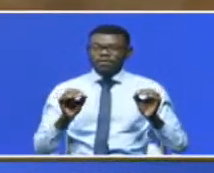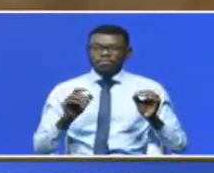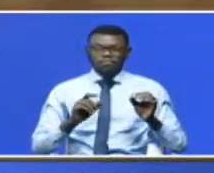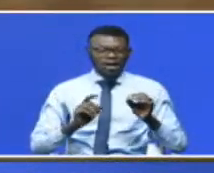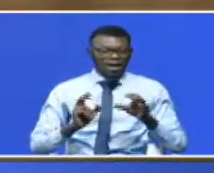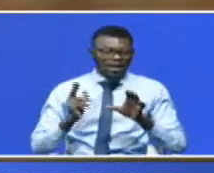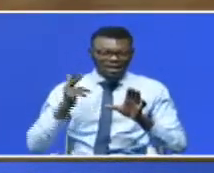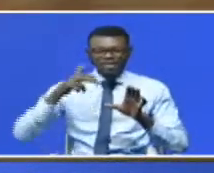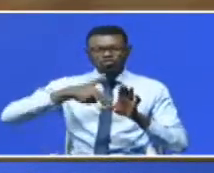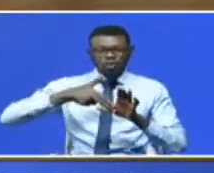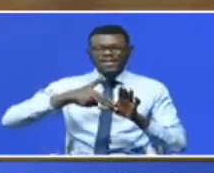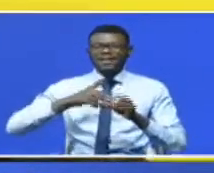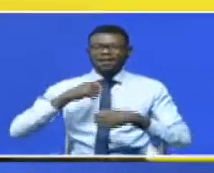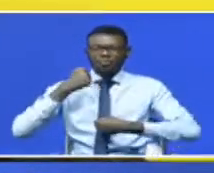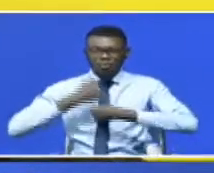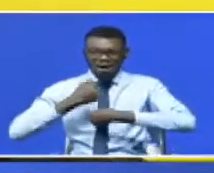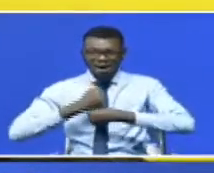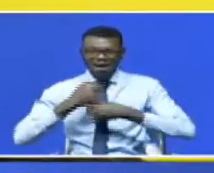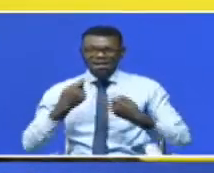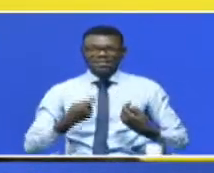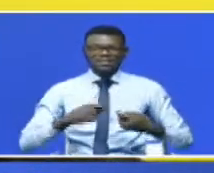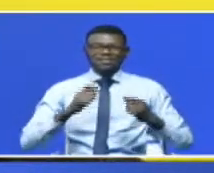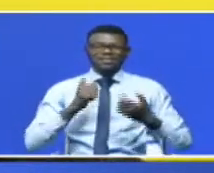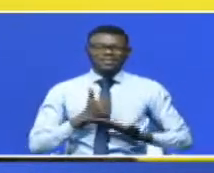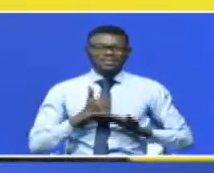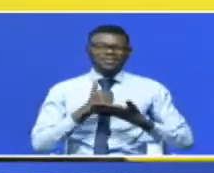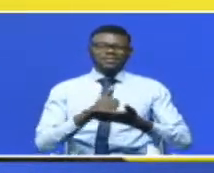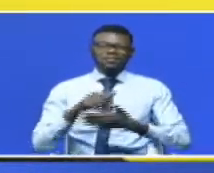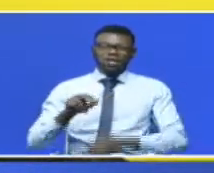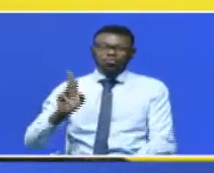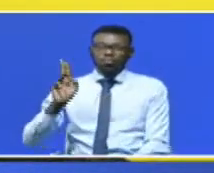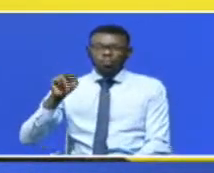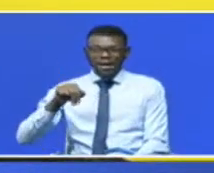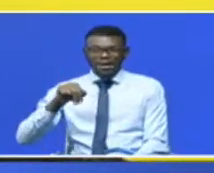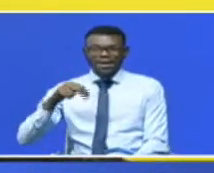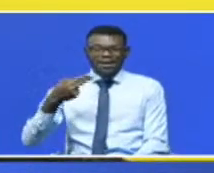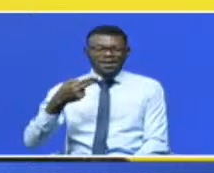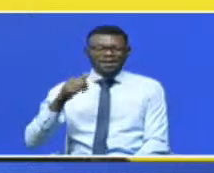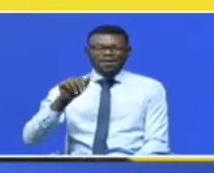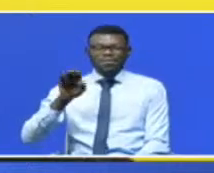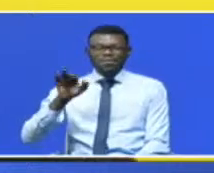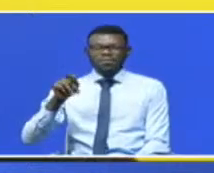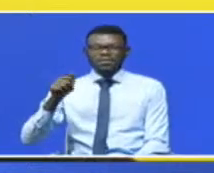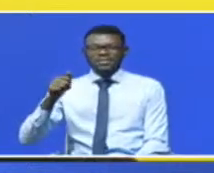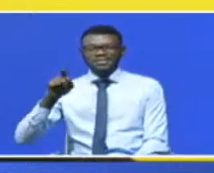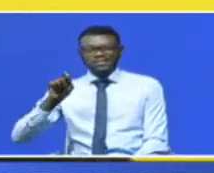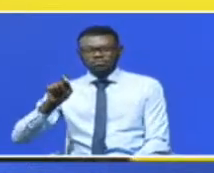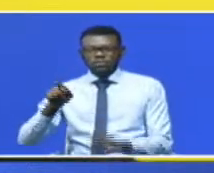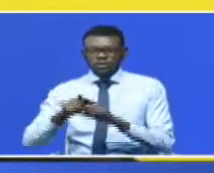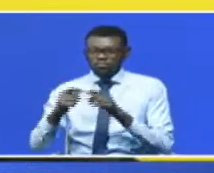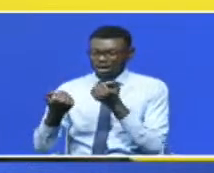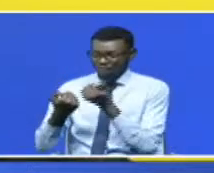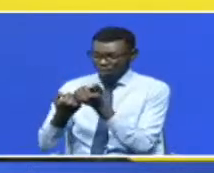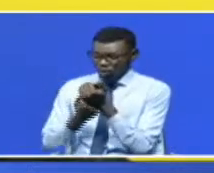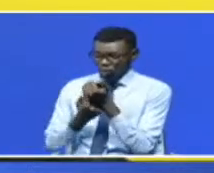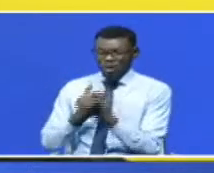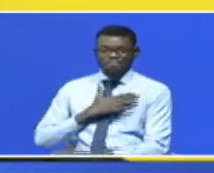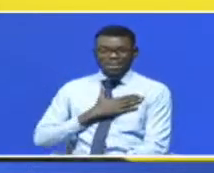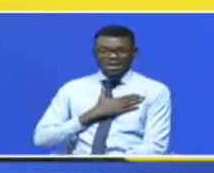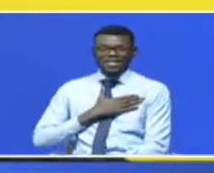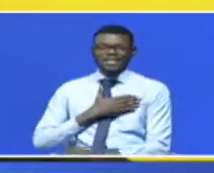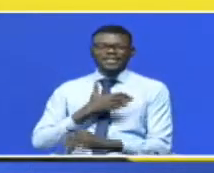join forces and try and help the UN Habitat and also the Victor Wanyama Foundation to try and